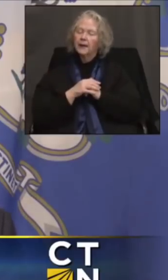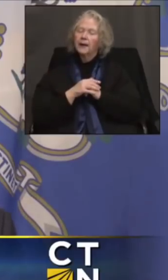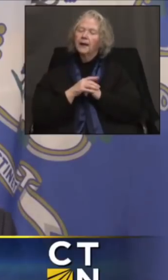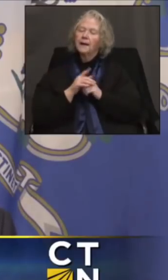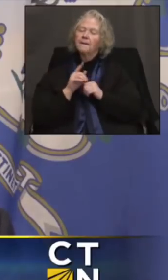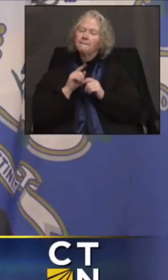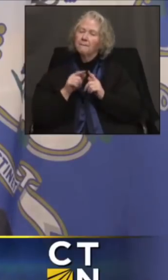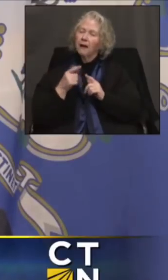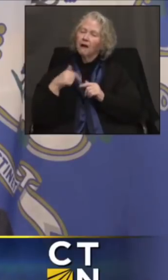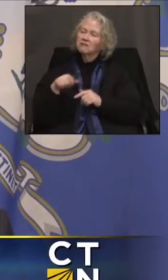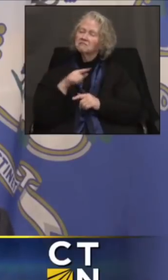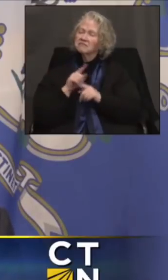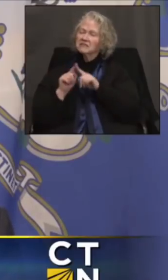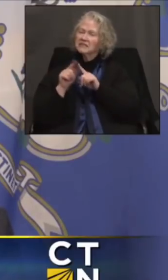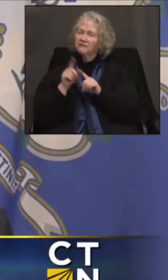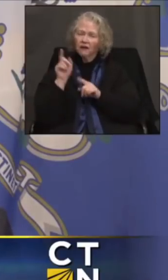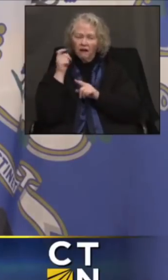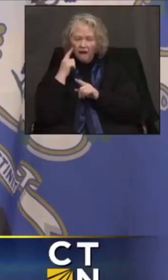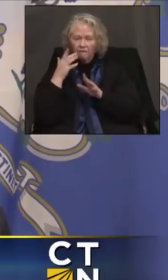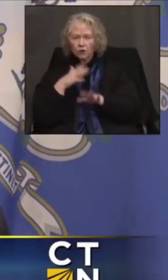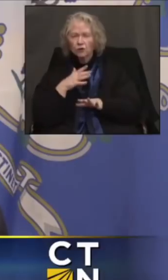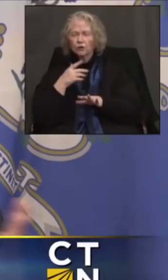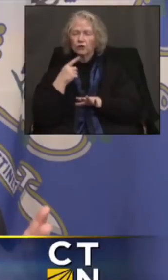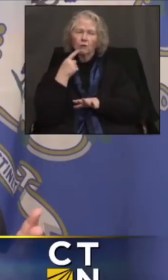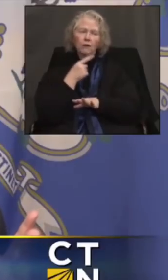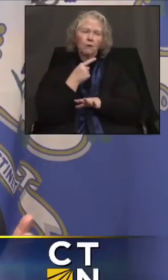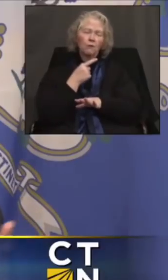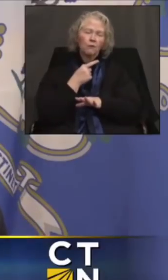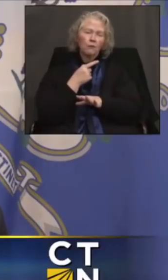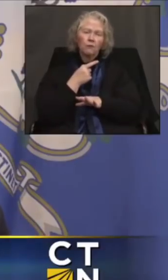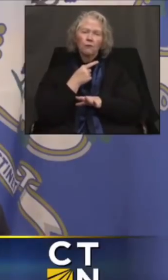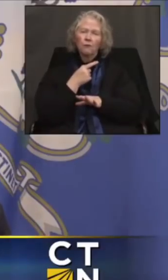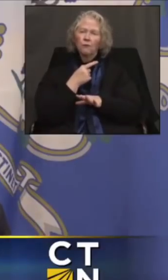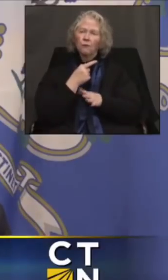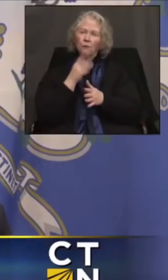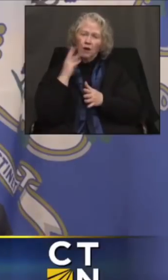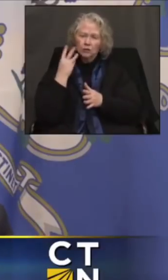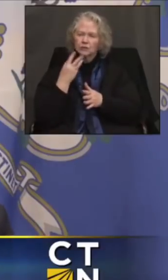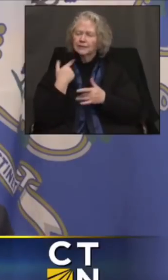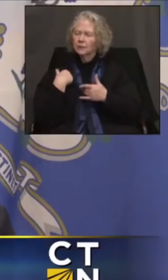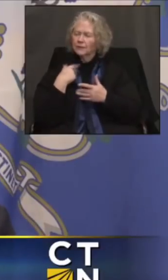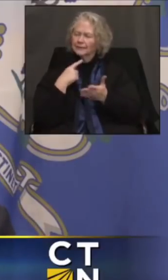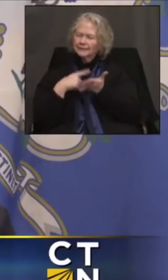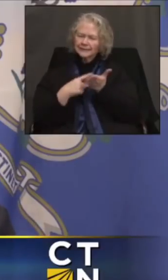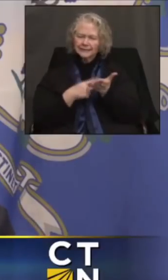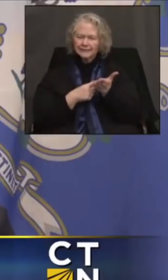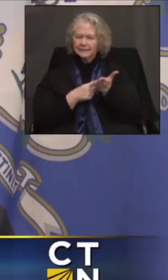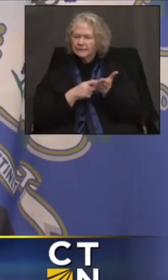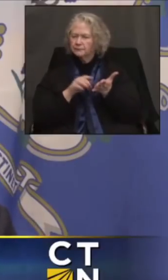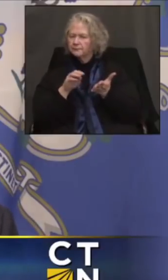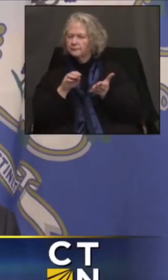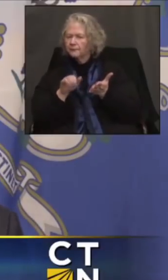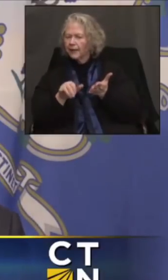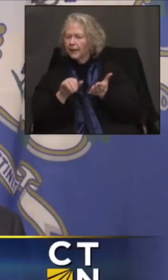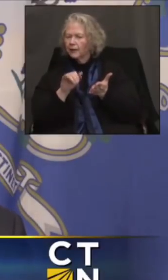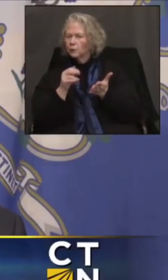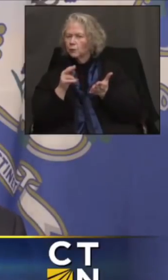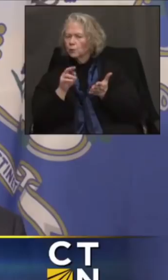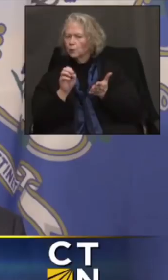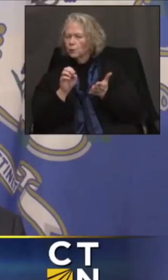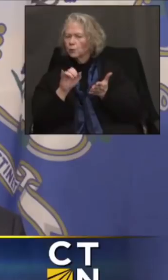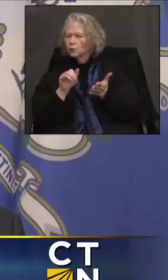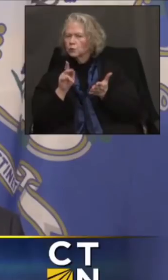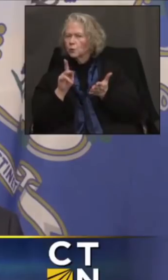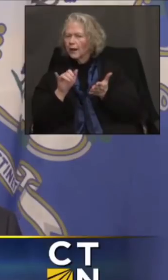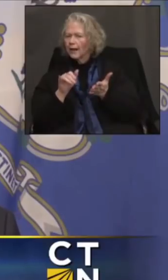as fellow governors in Washington in terms of what will happen in May, June, and July. And I've heard a